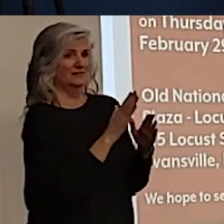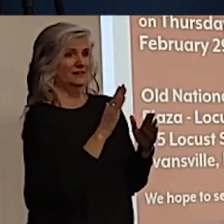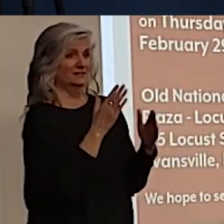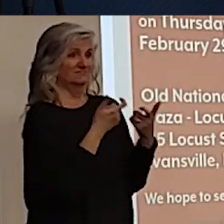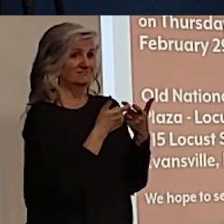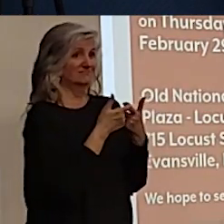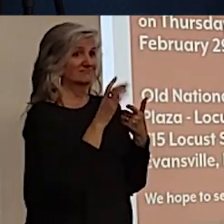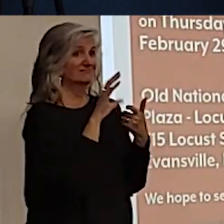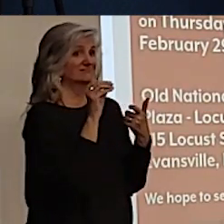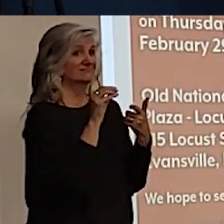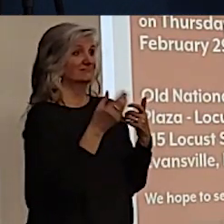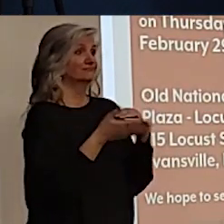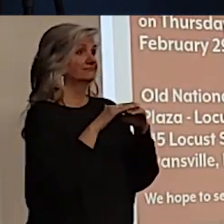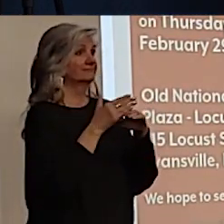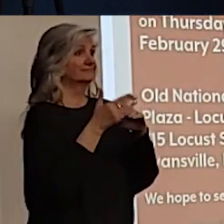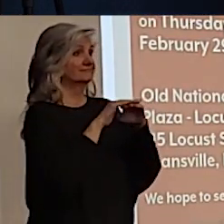to